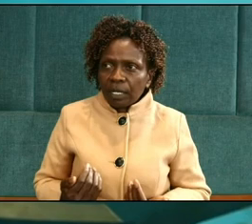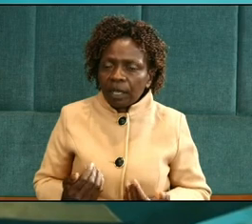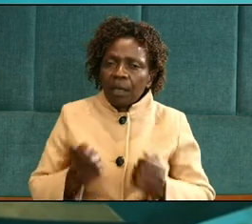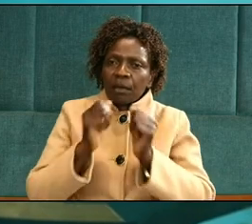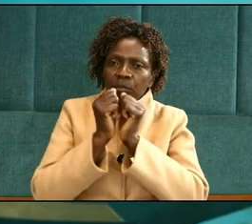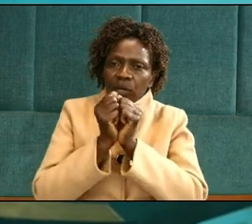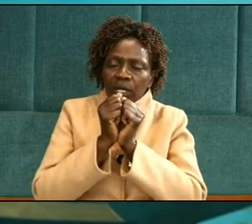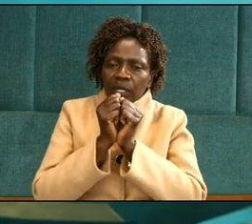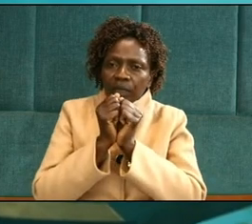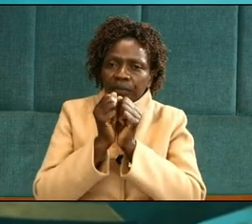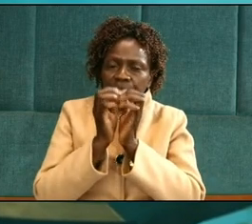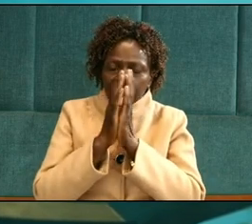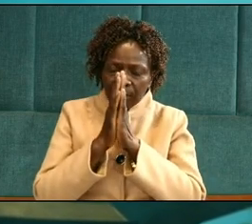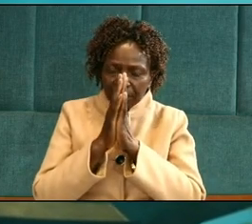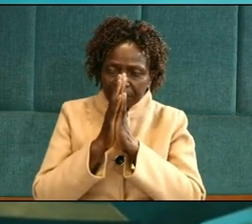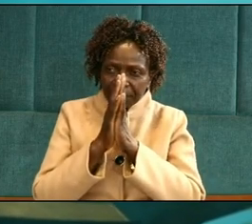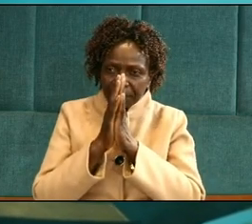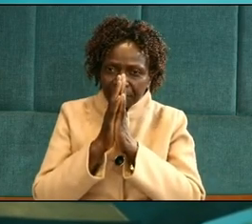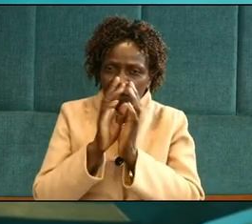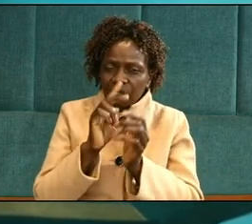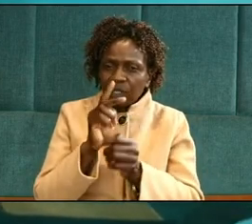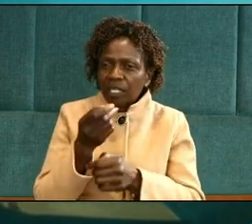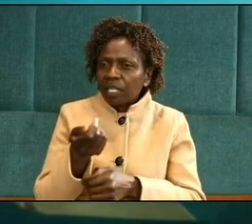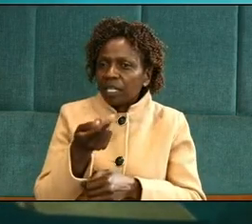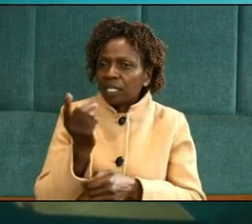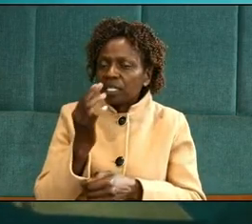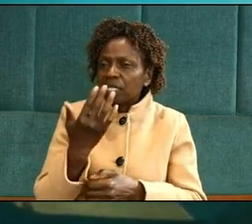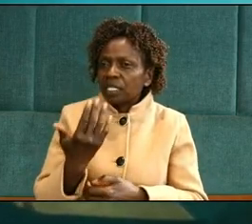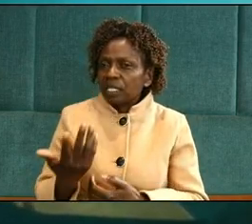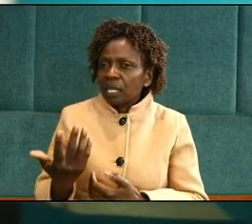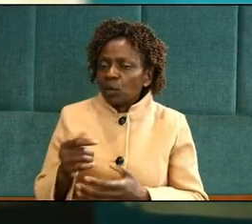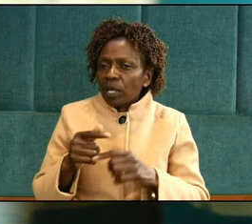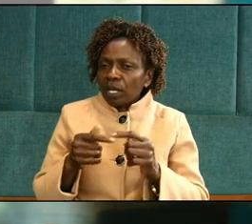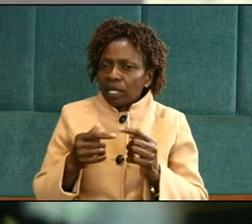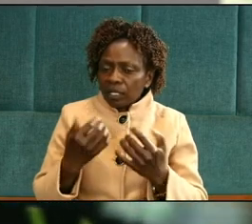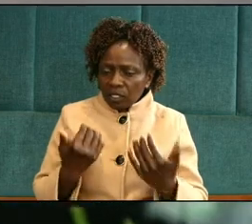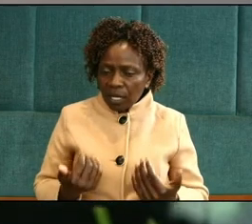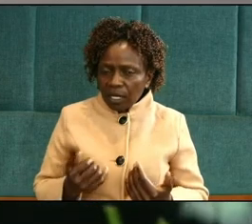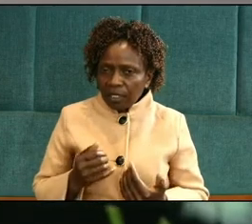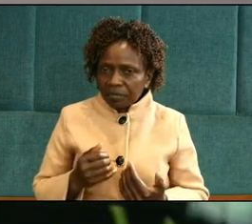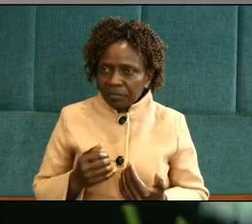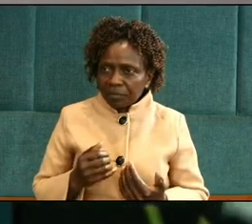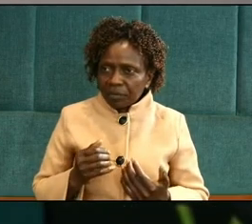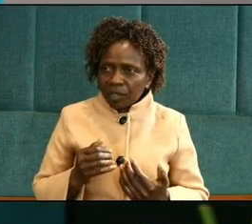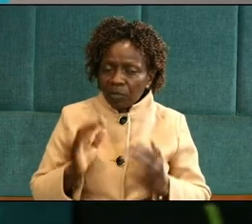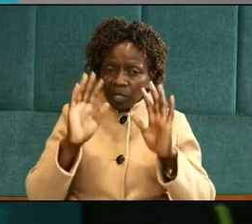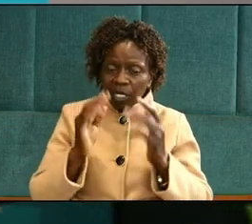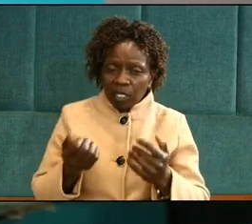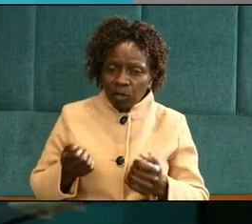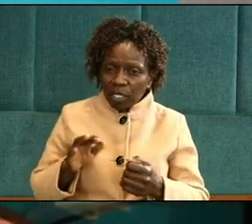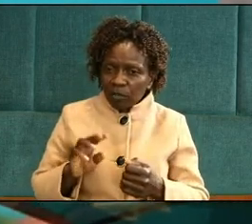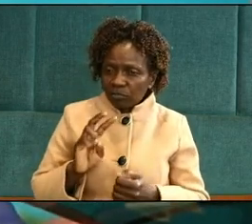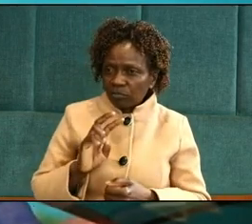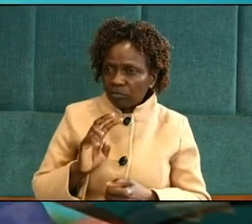pray together. You see, there is this notion, when a child, especially daughters, when they